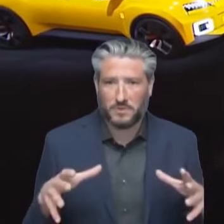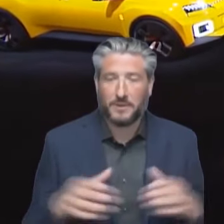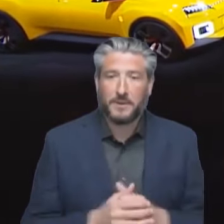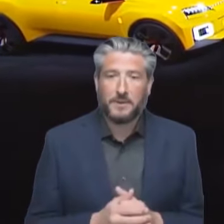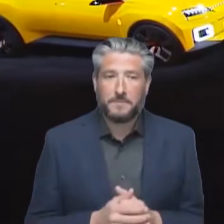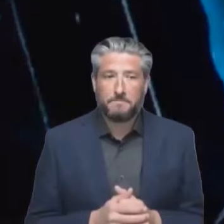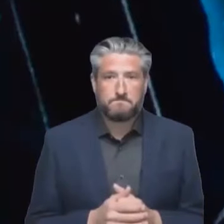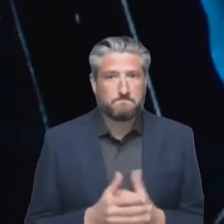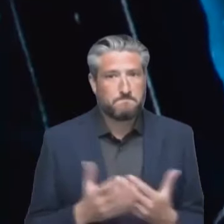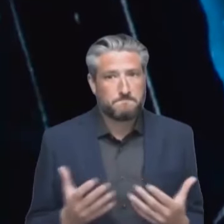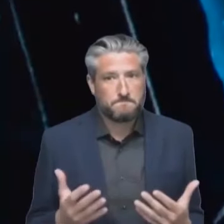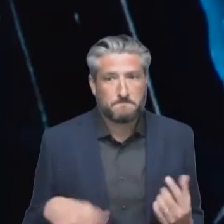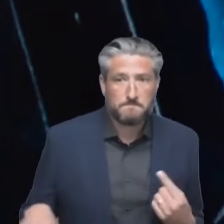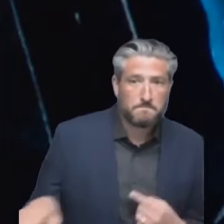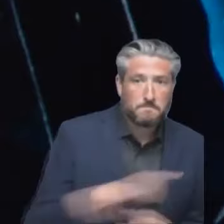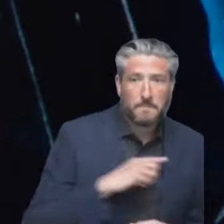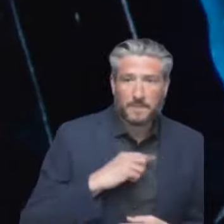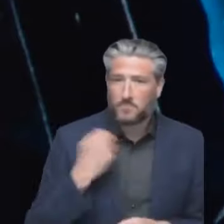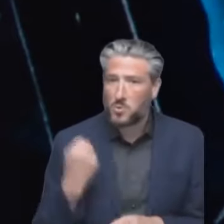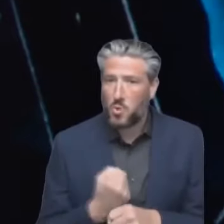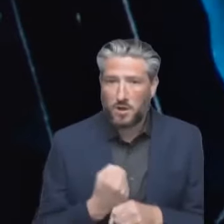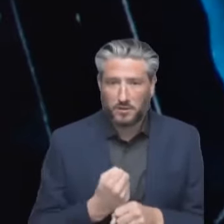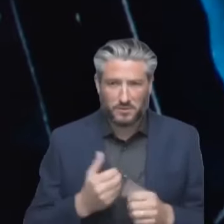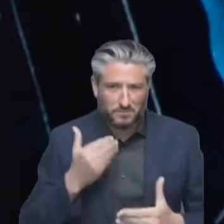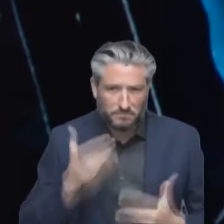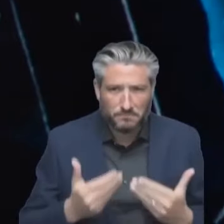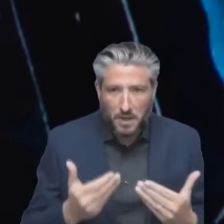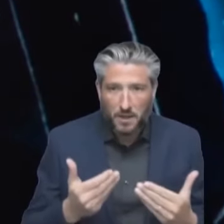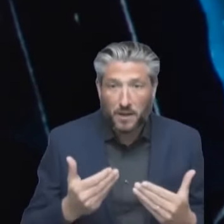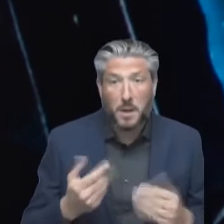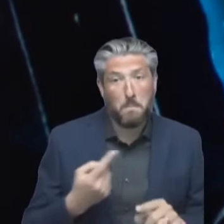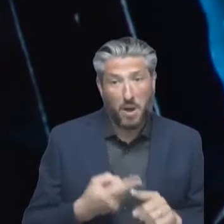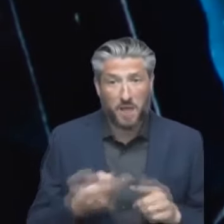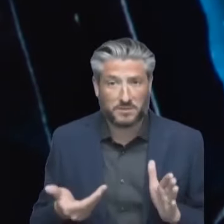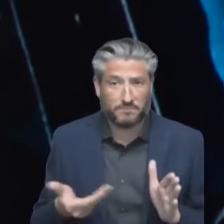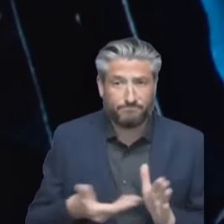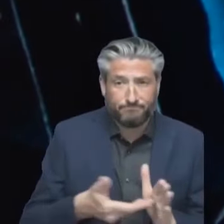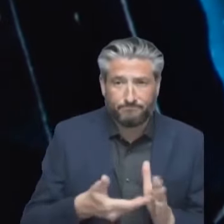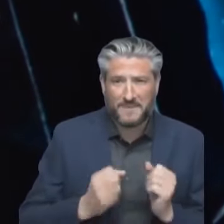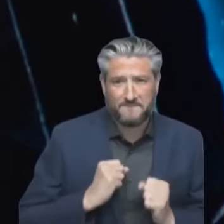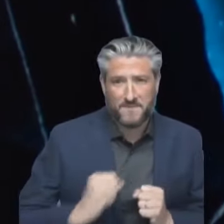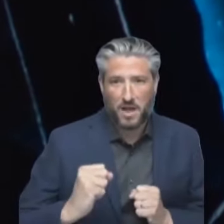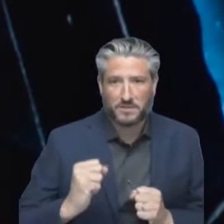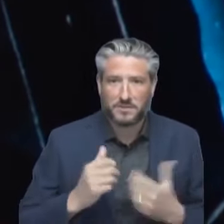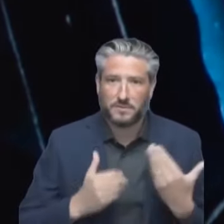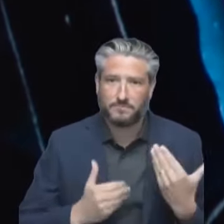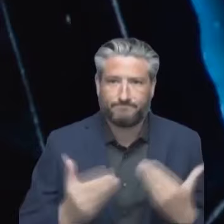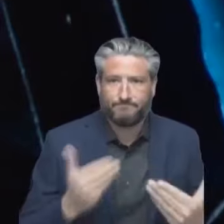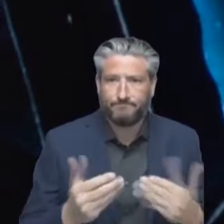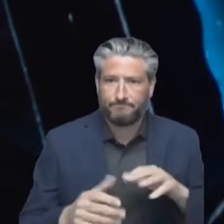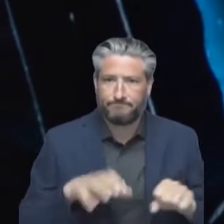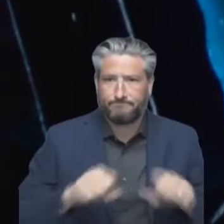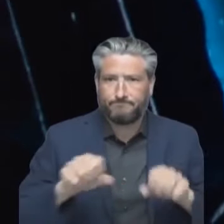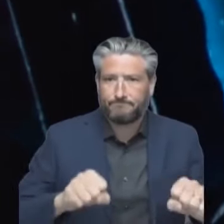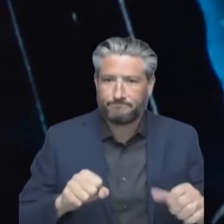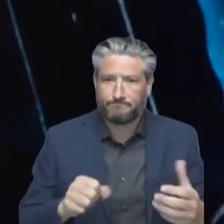we have to work, on both continuity and acceleration. We are working on continuity with the continued pooling of our platforms, which allows